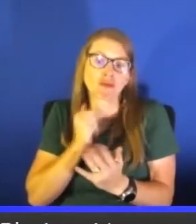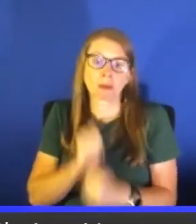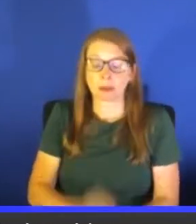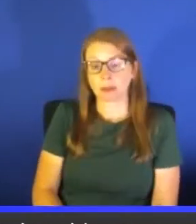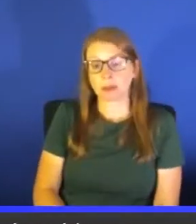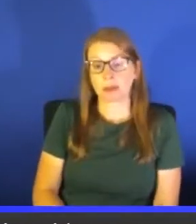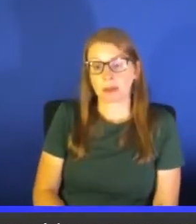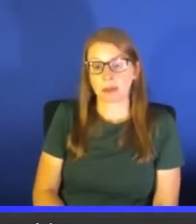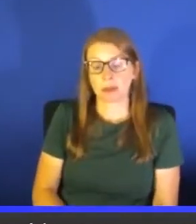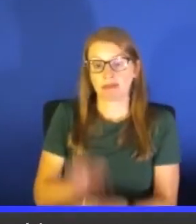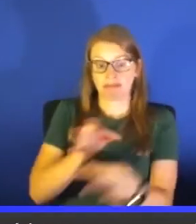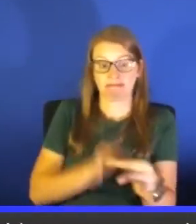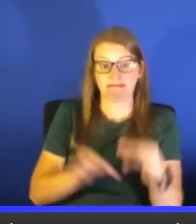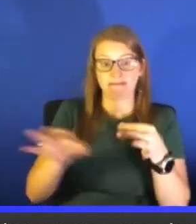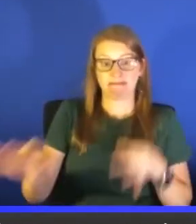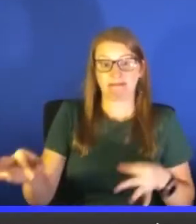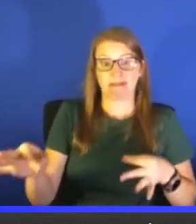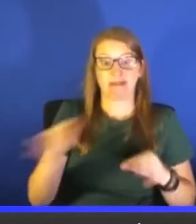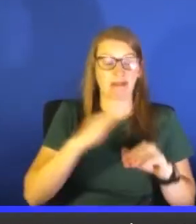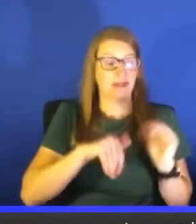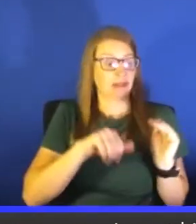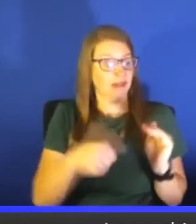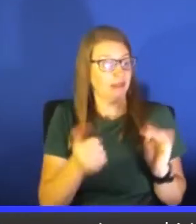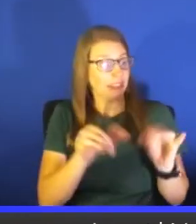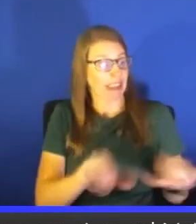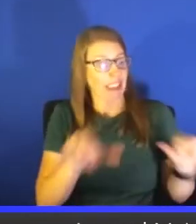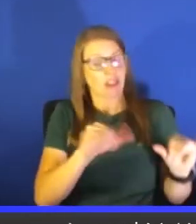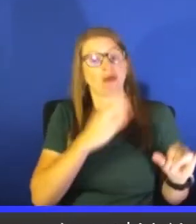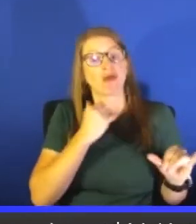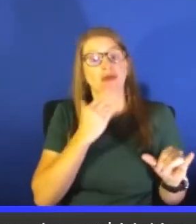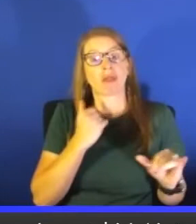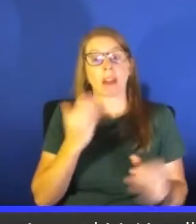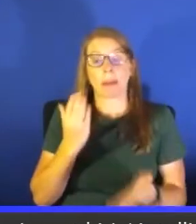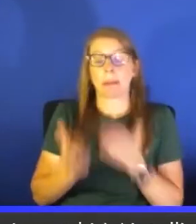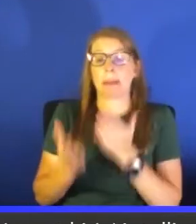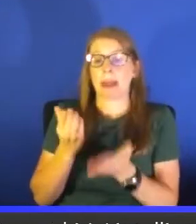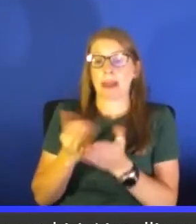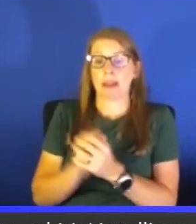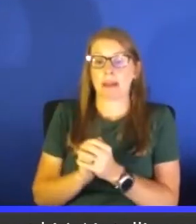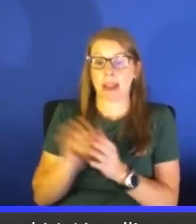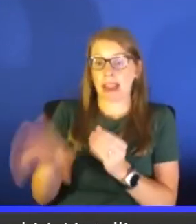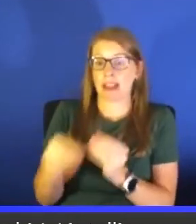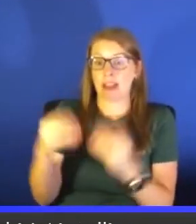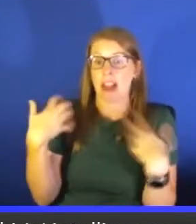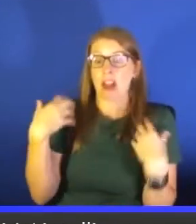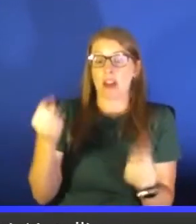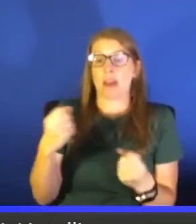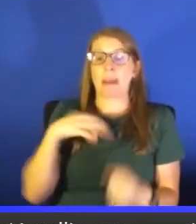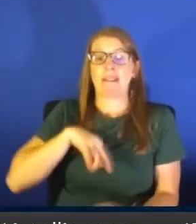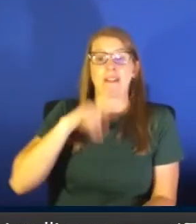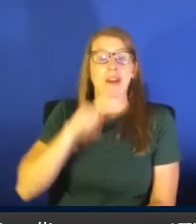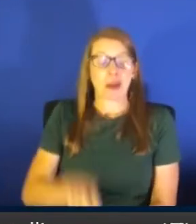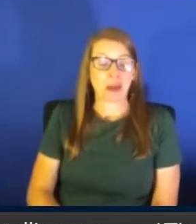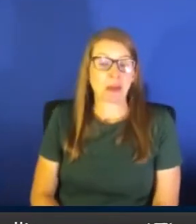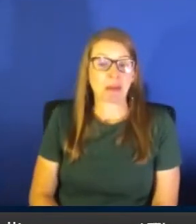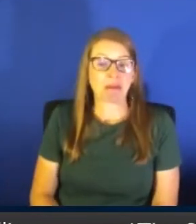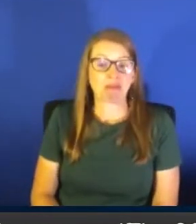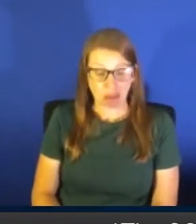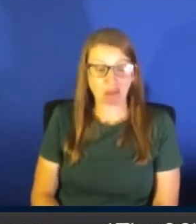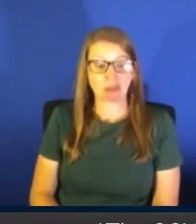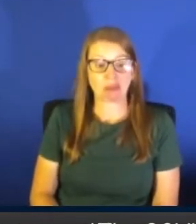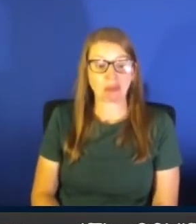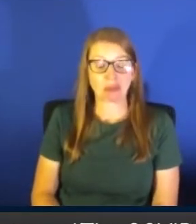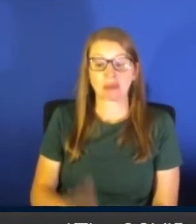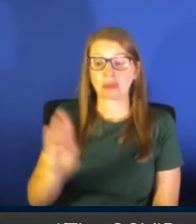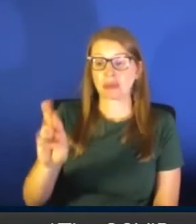in substitute for other standard sugars may actually be have additional health benefits for you. Okay. All right, Brian